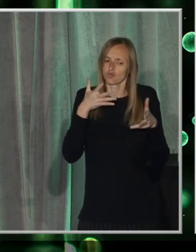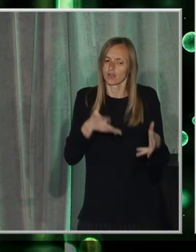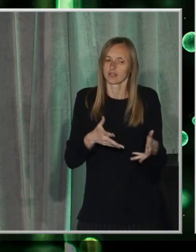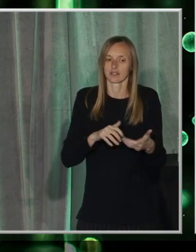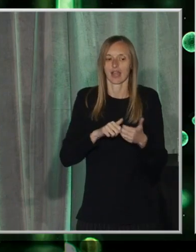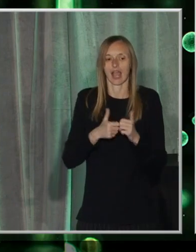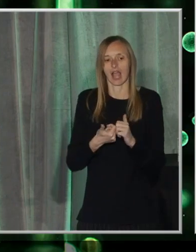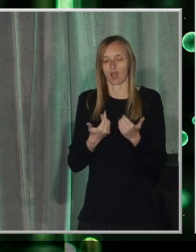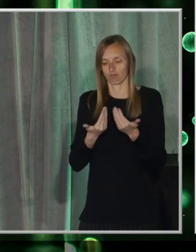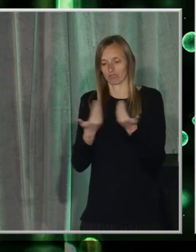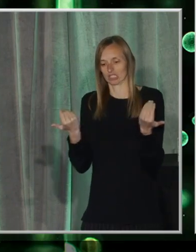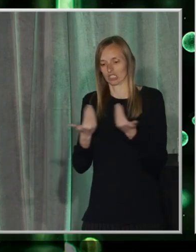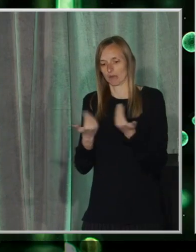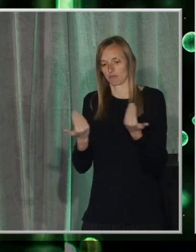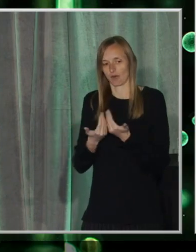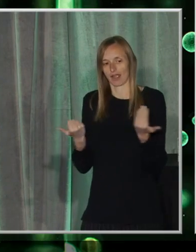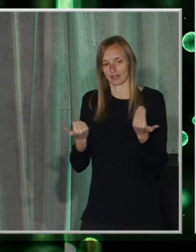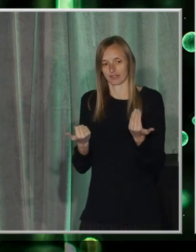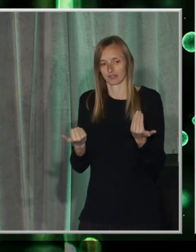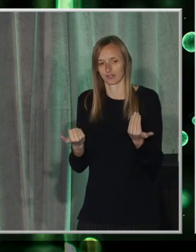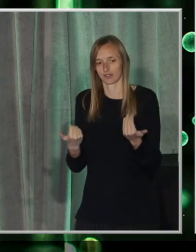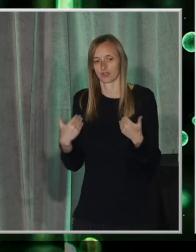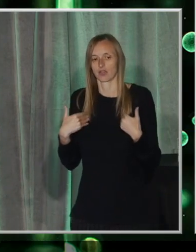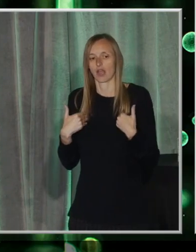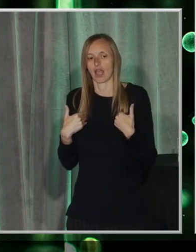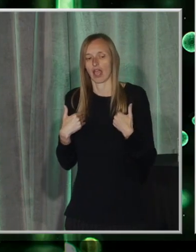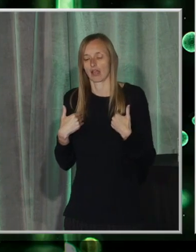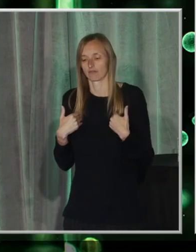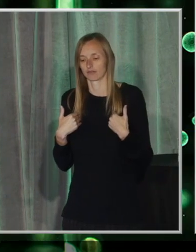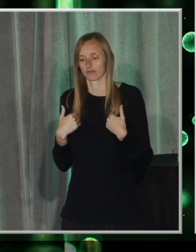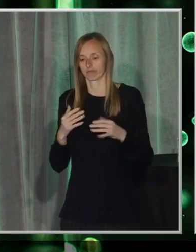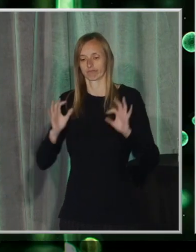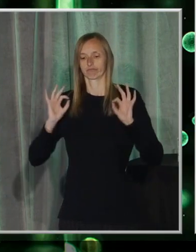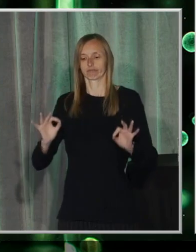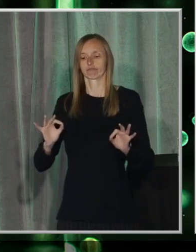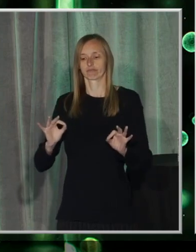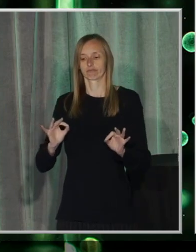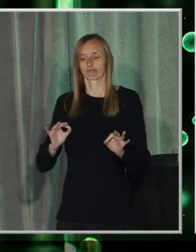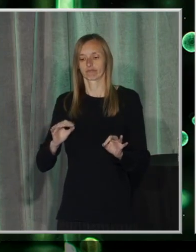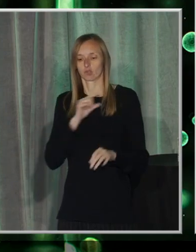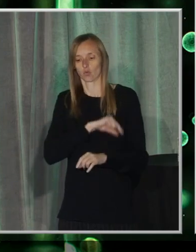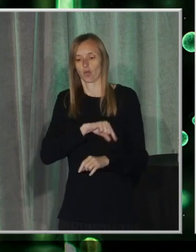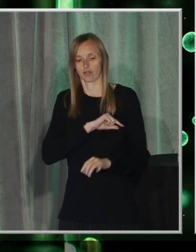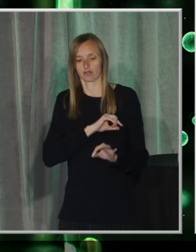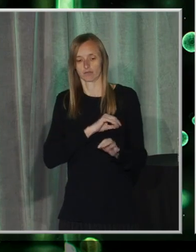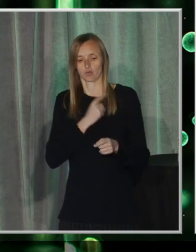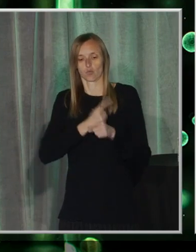about separating that and ensuring that you get that kind of sort of pure quality and